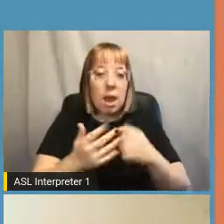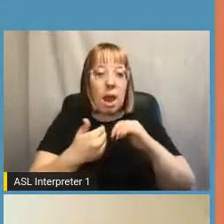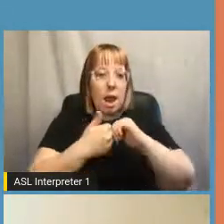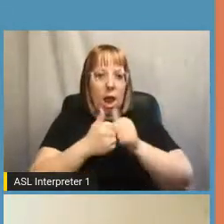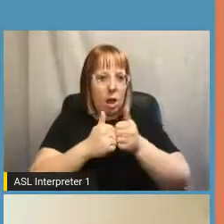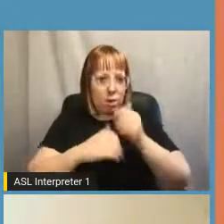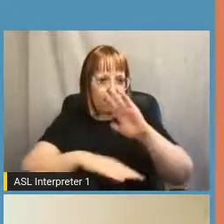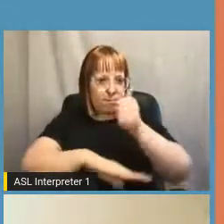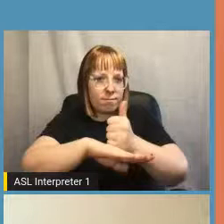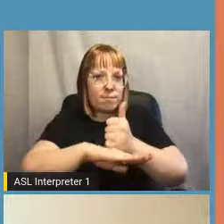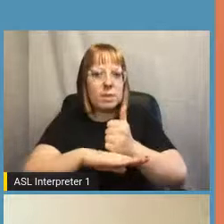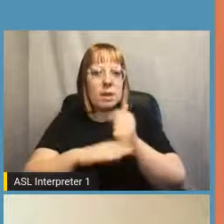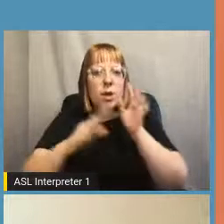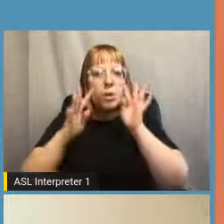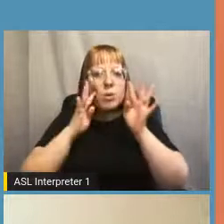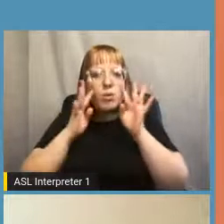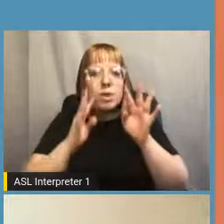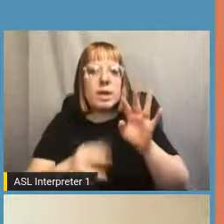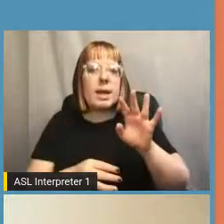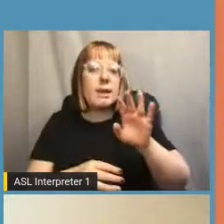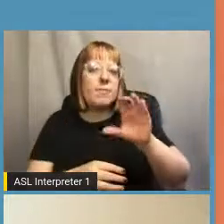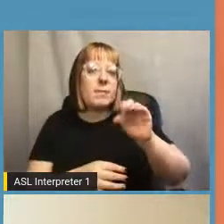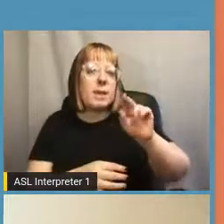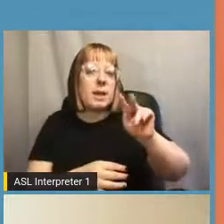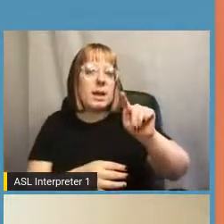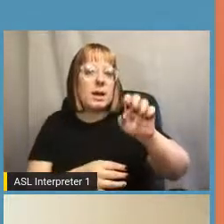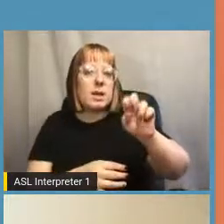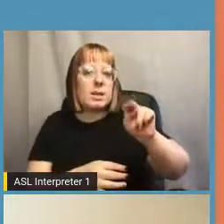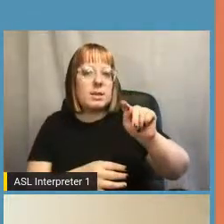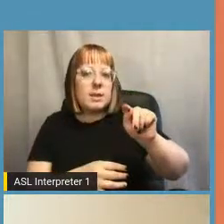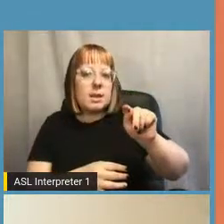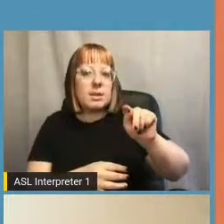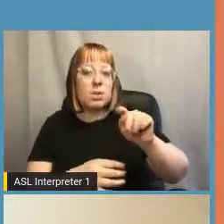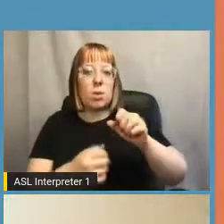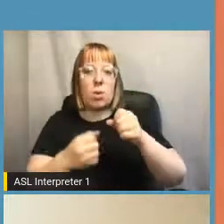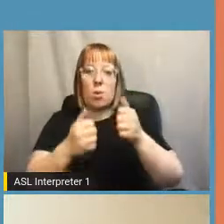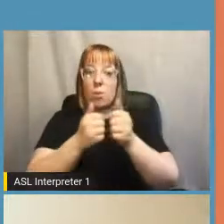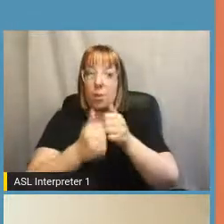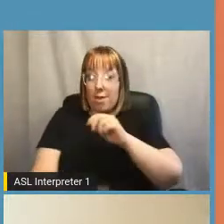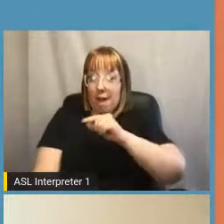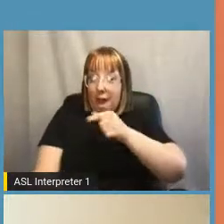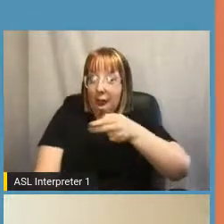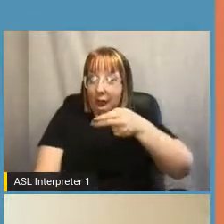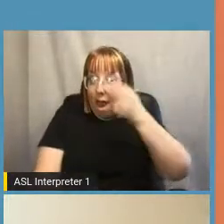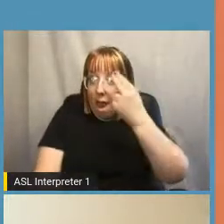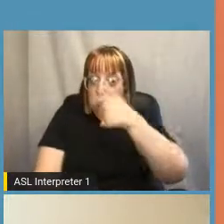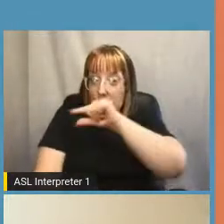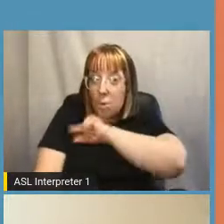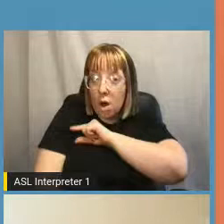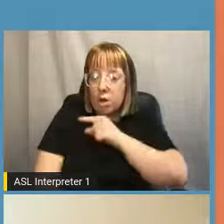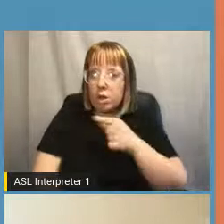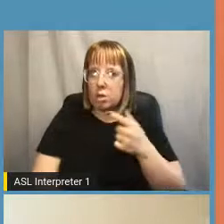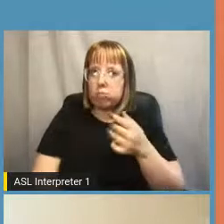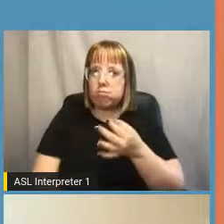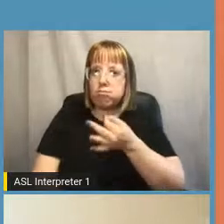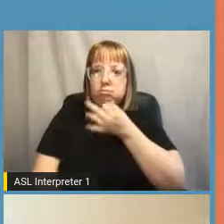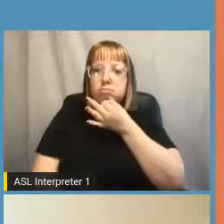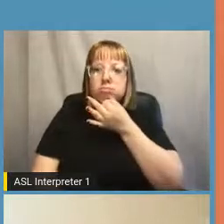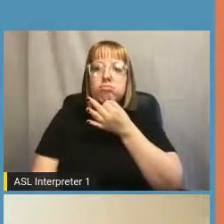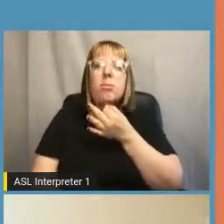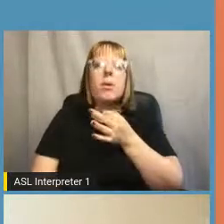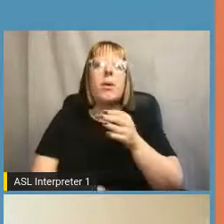with names, titles, and media types, ensuring digital content is high quality and the proper format, which is really